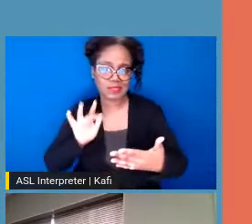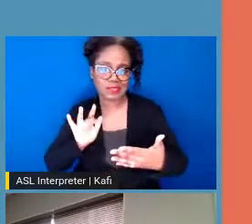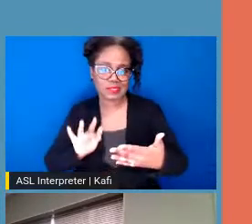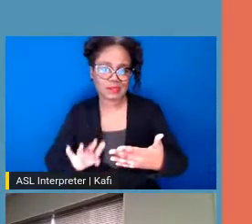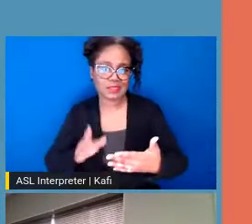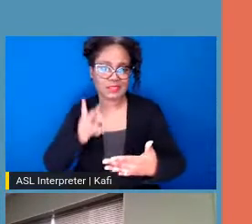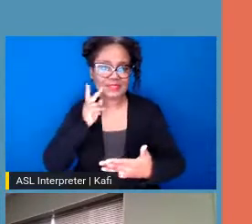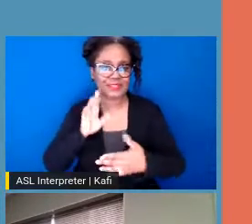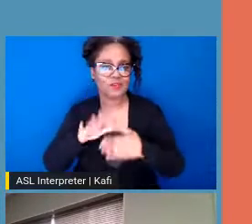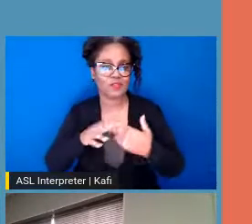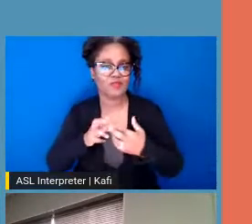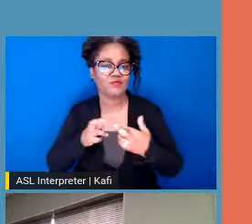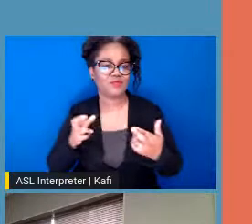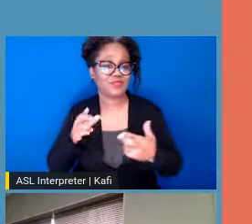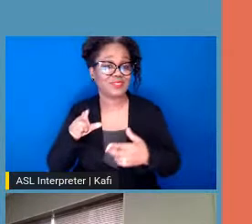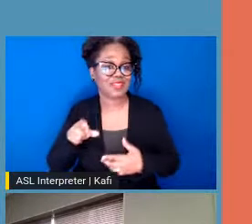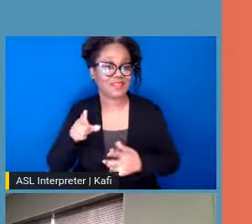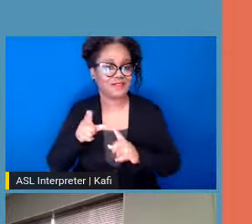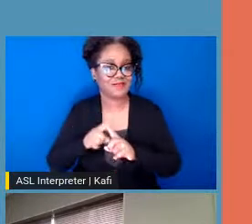need.